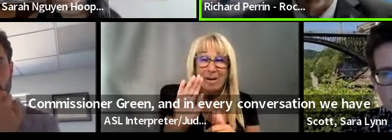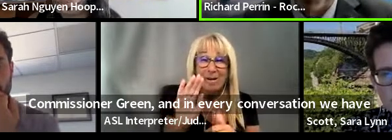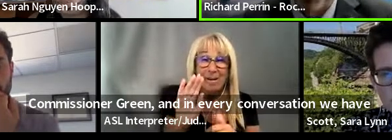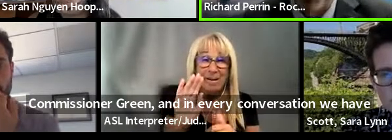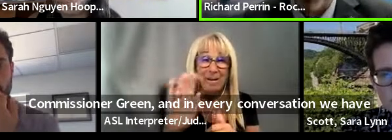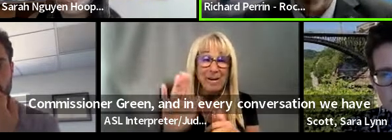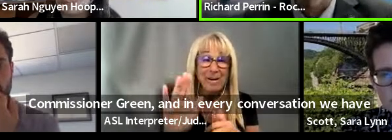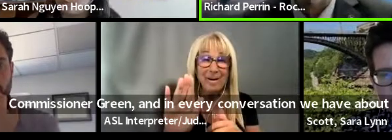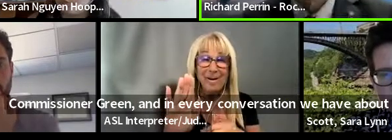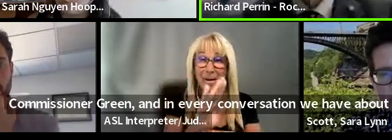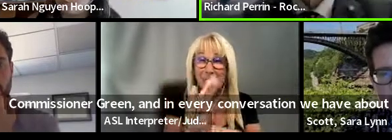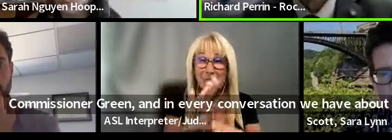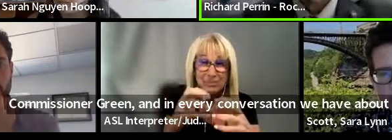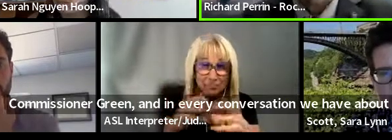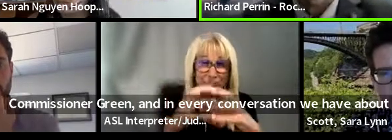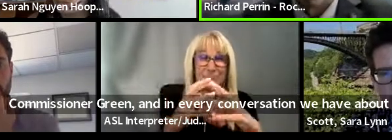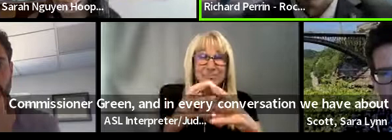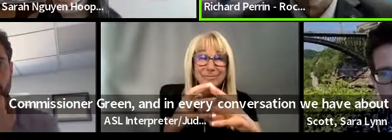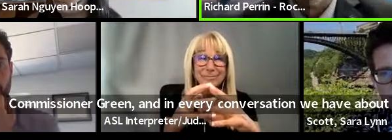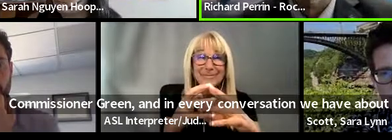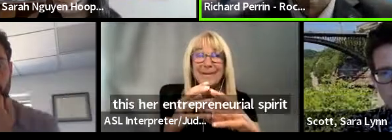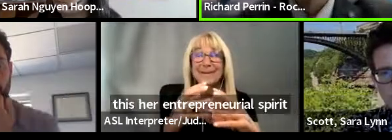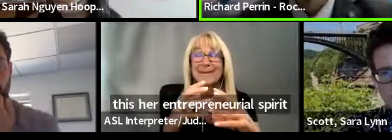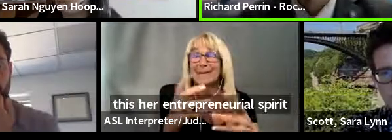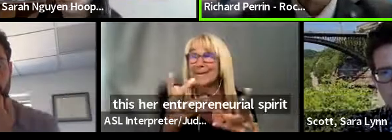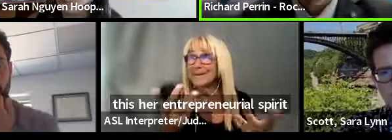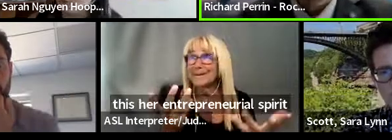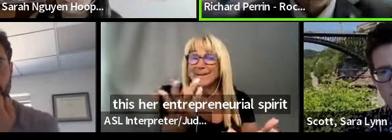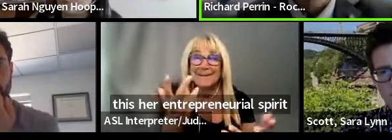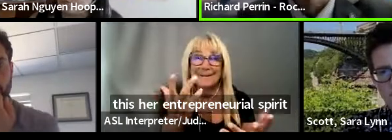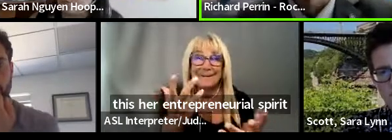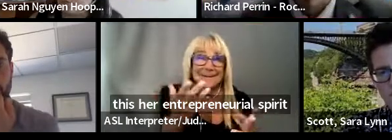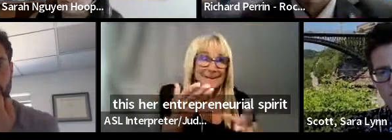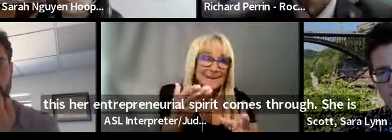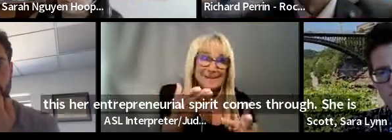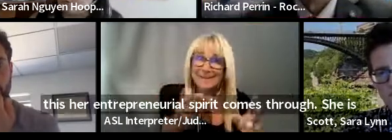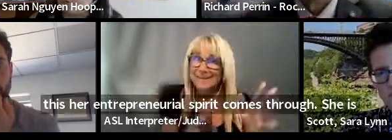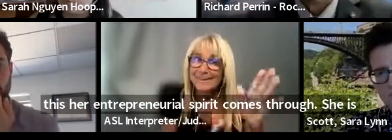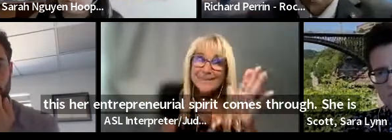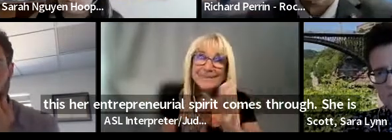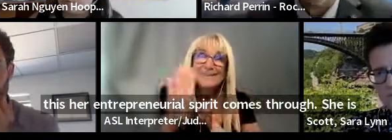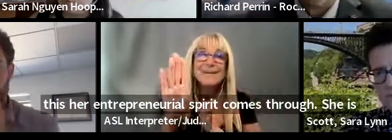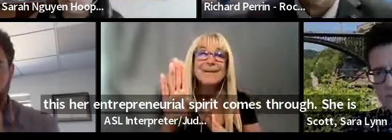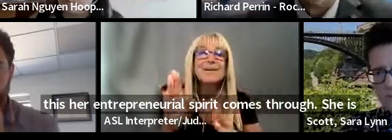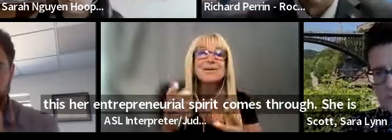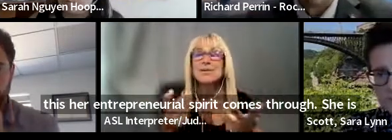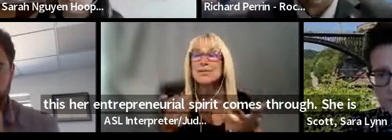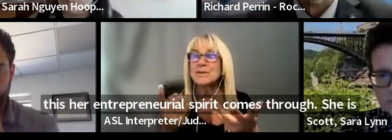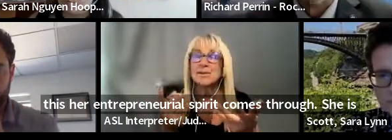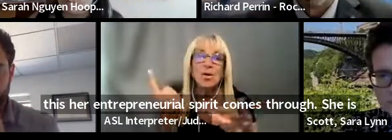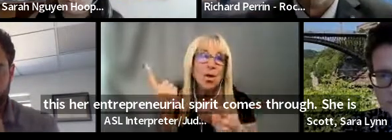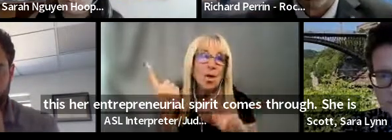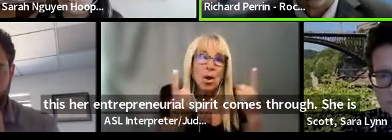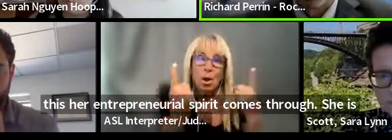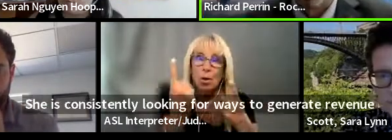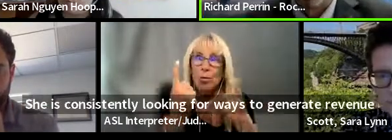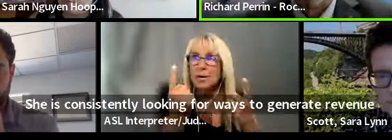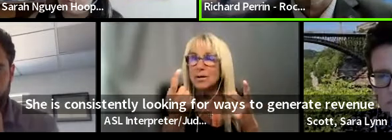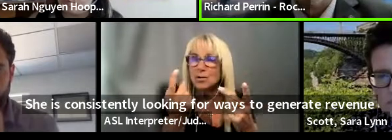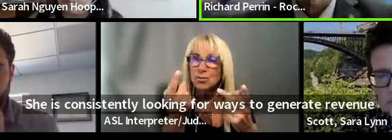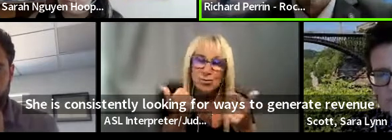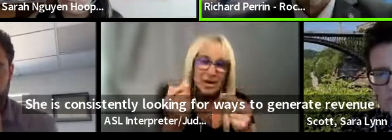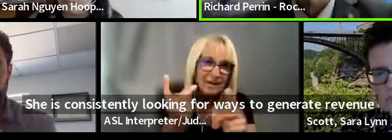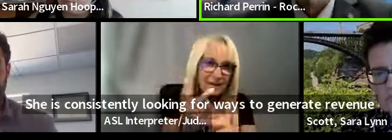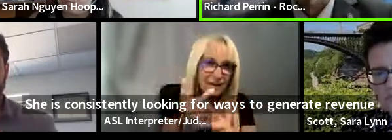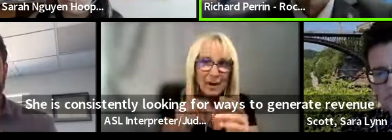entrepreneurial spirit comes through. She is consistently looking for ways to generate revenue on these things. And I don't mind saying that